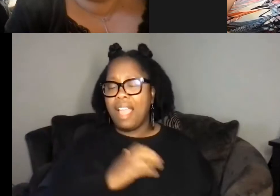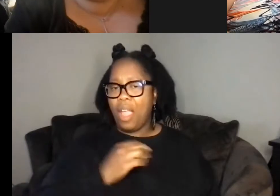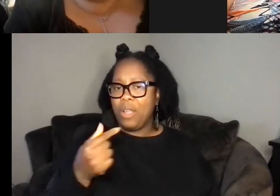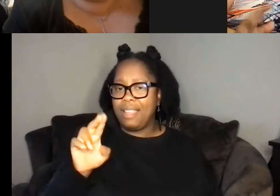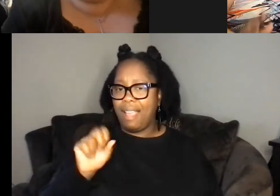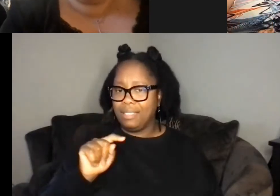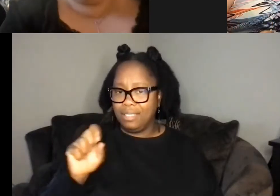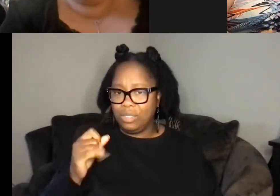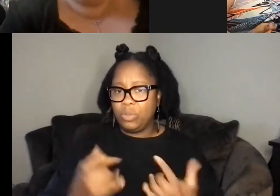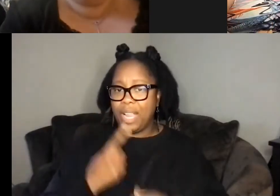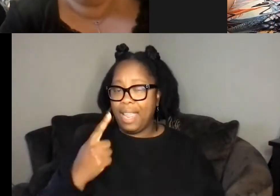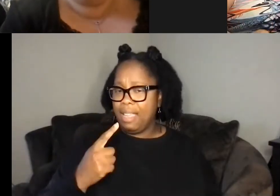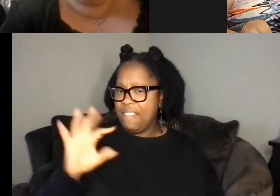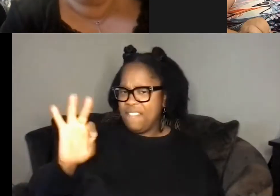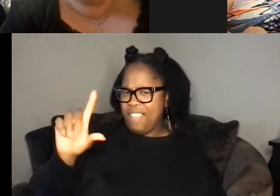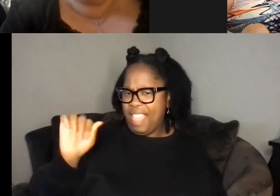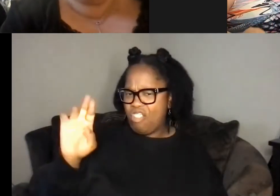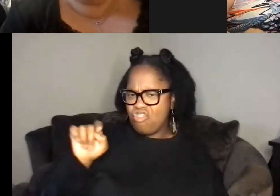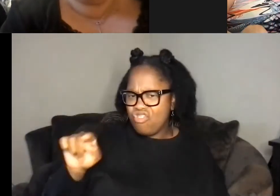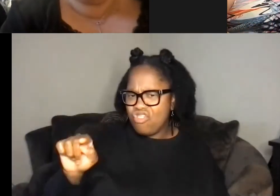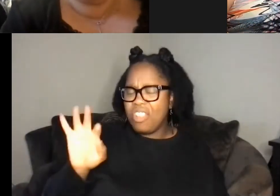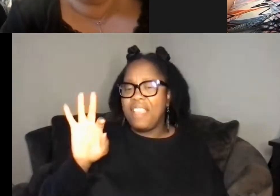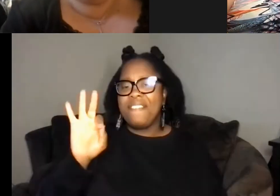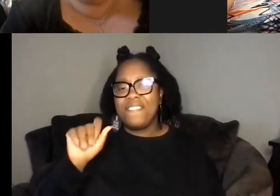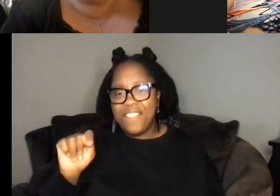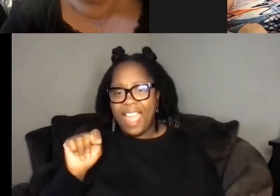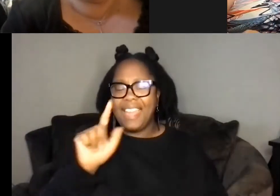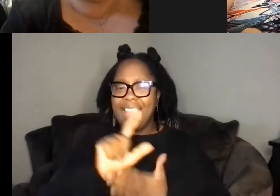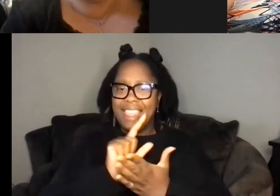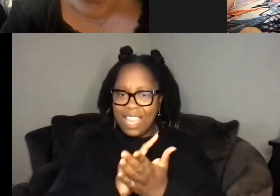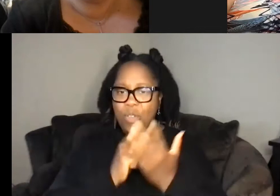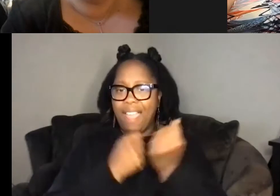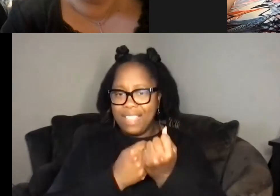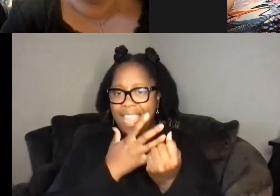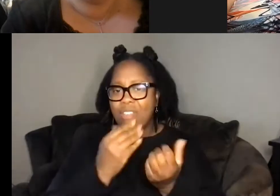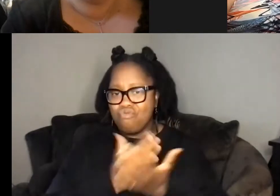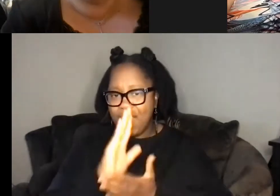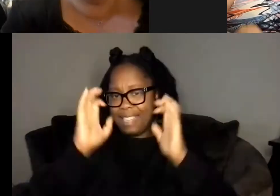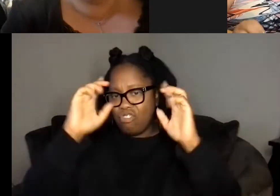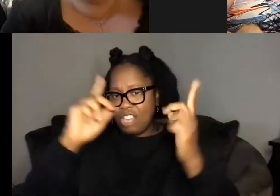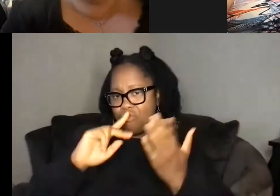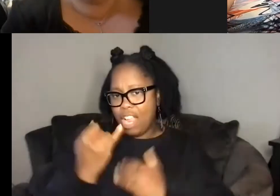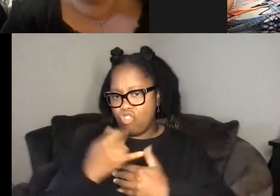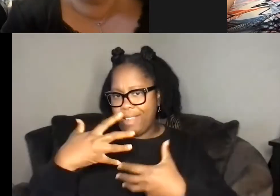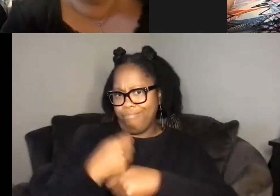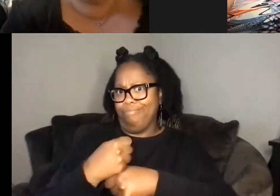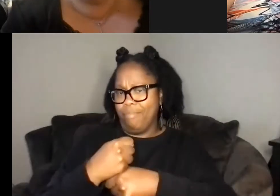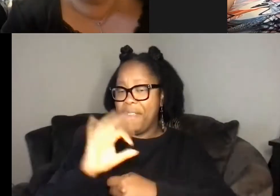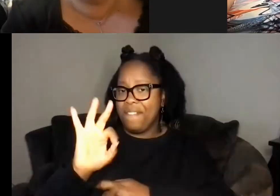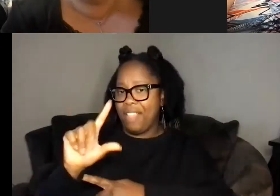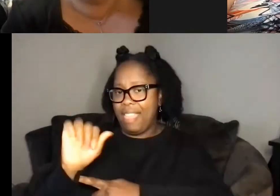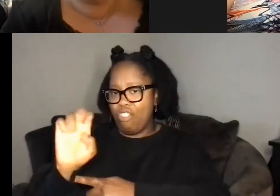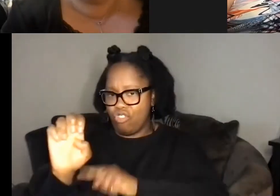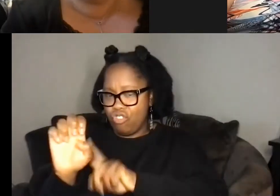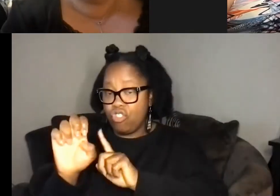today. FLAIR is the Fat Legal Advocacy and Rights Education Project, and it is dedicated to the